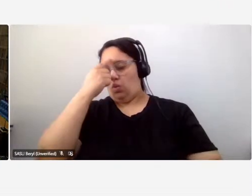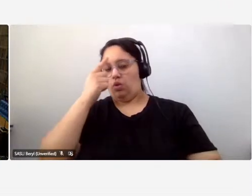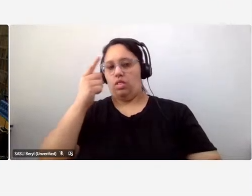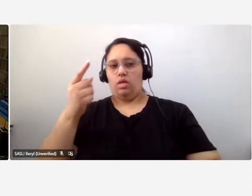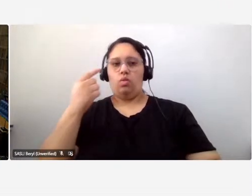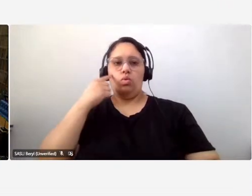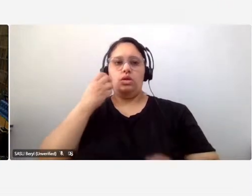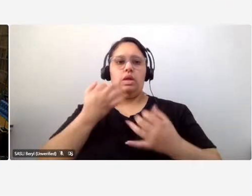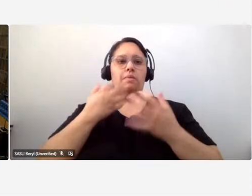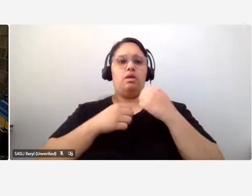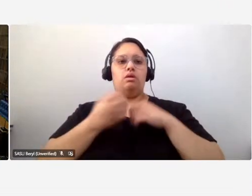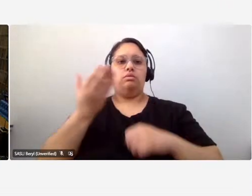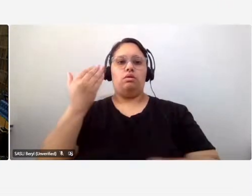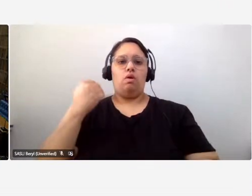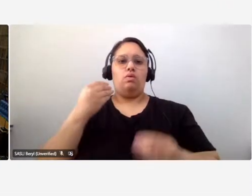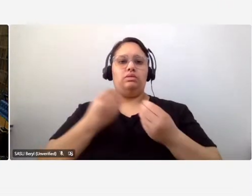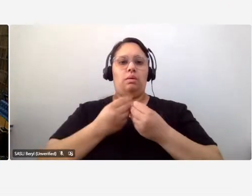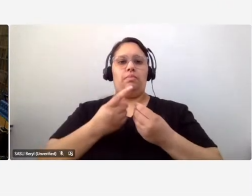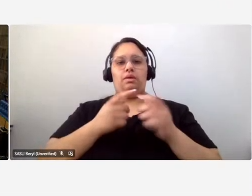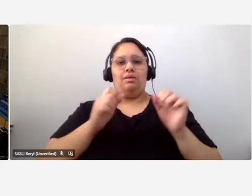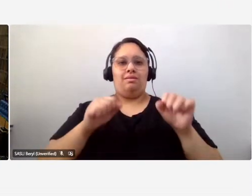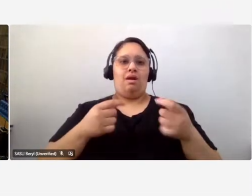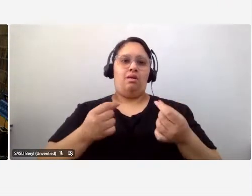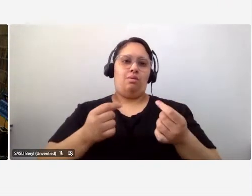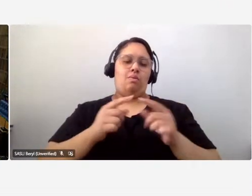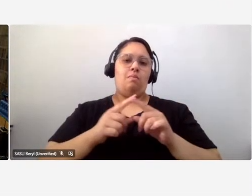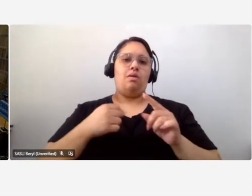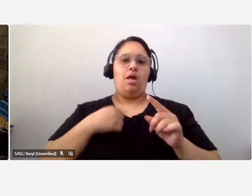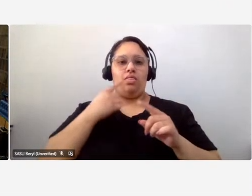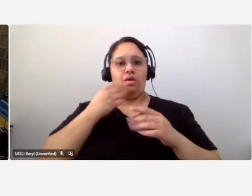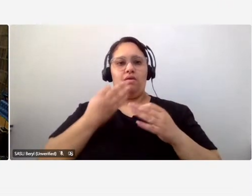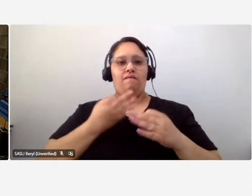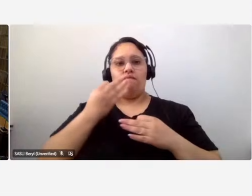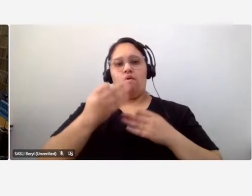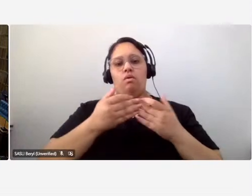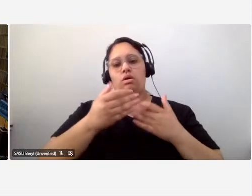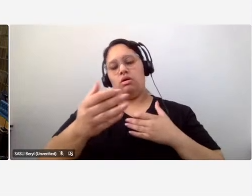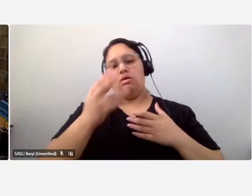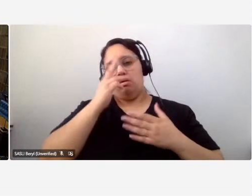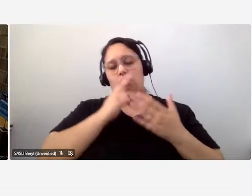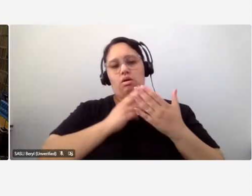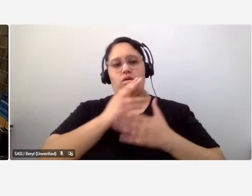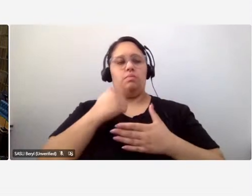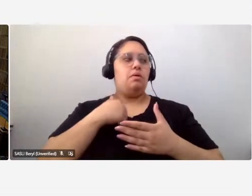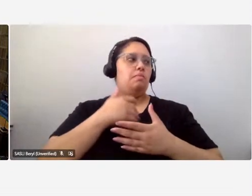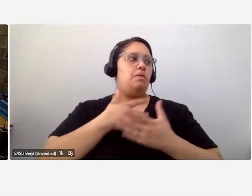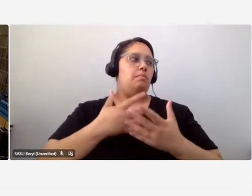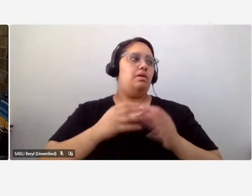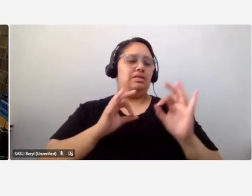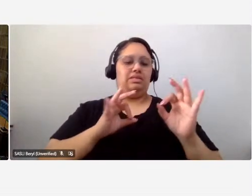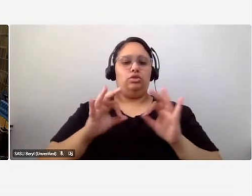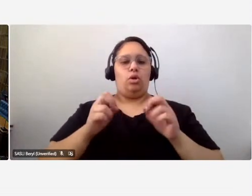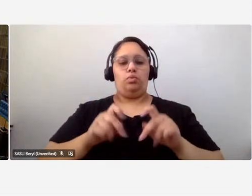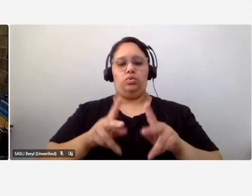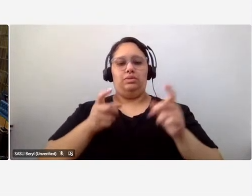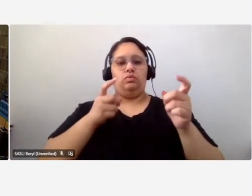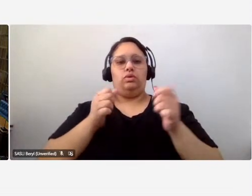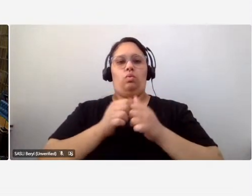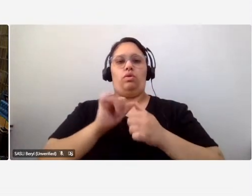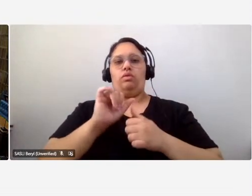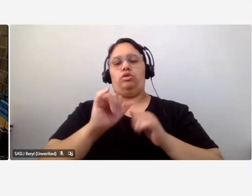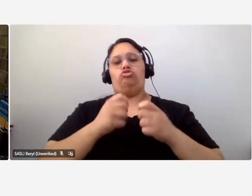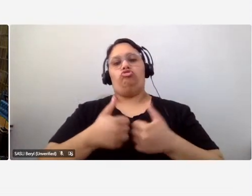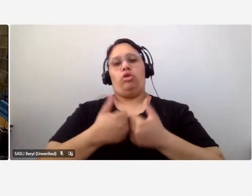thought many years ago that's something that could be done. So I think forward-looking, Honourable Member, that's certainly an opportunity in dealing with these challenges that